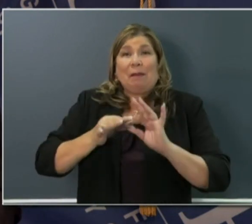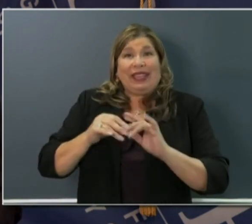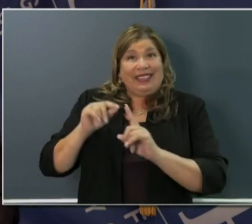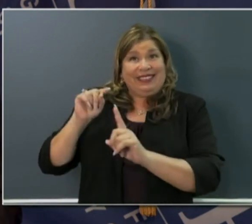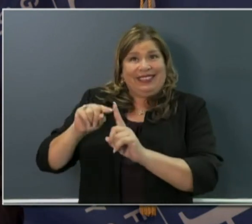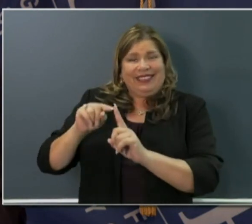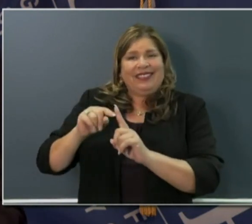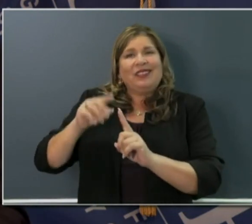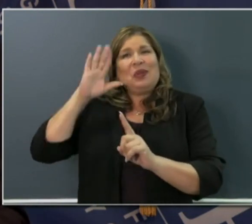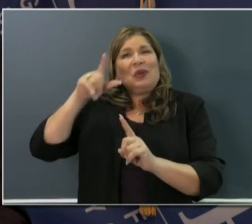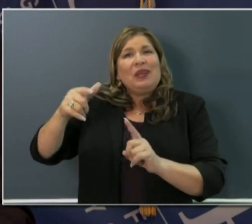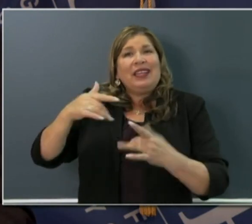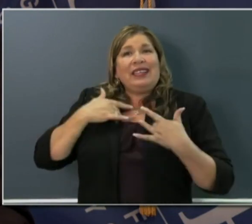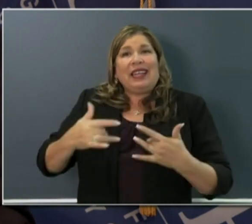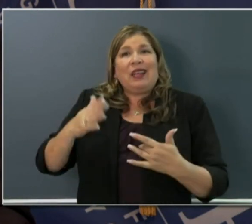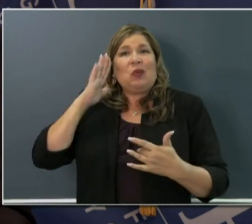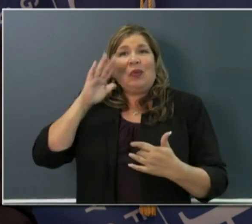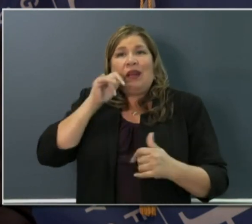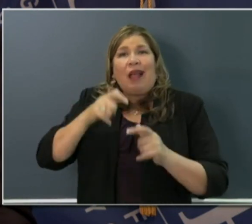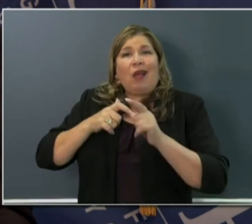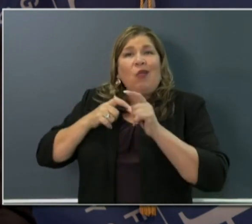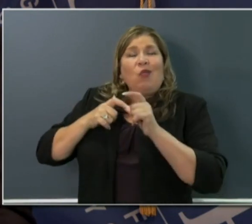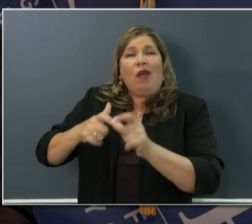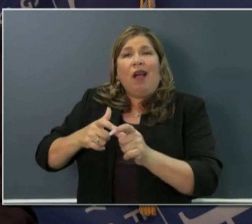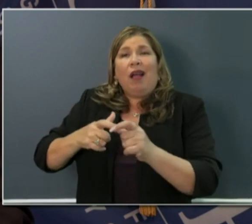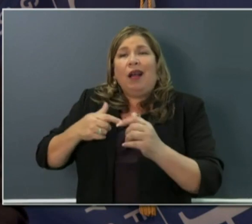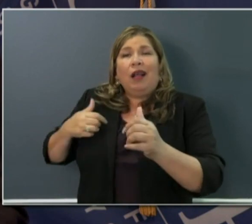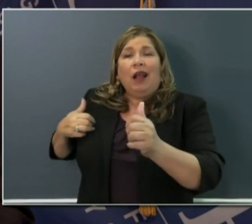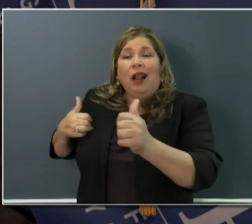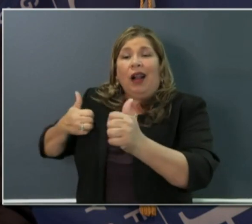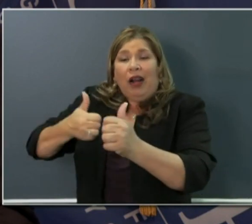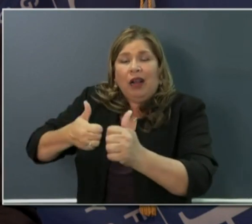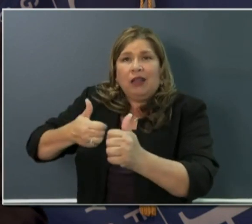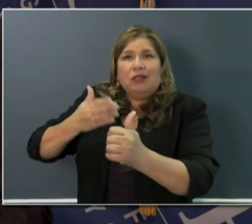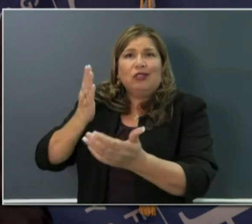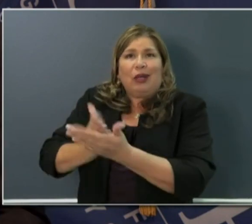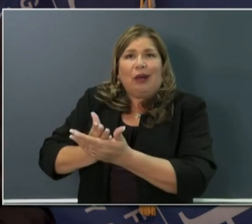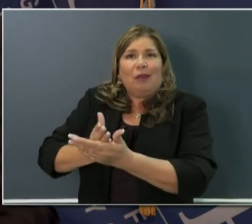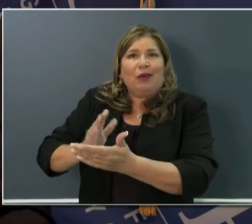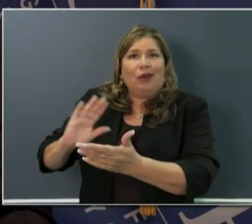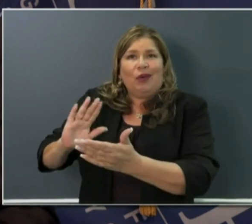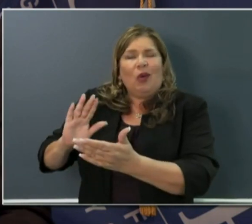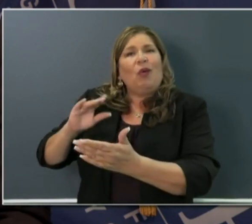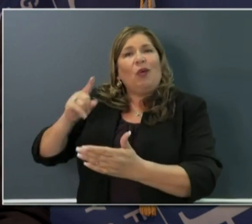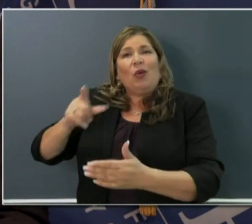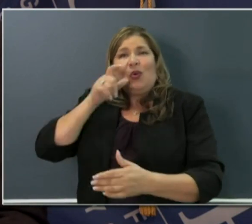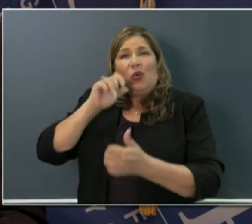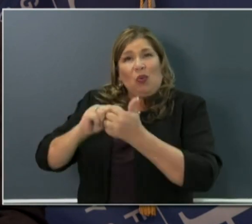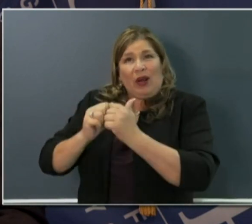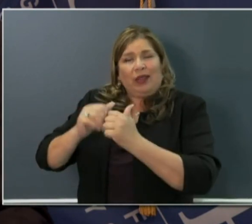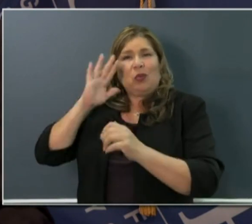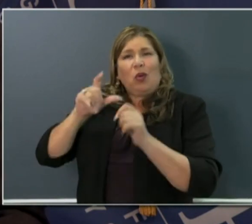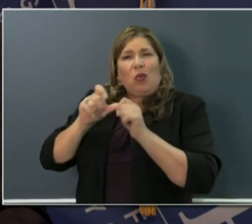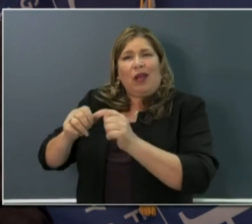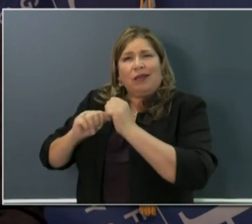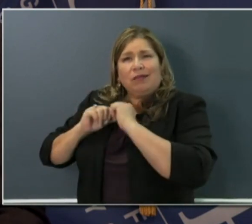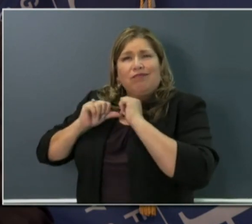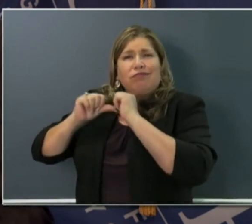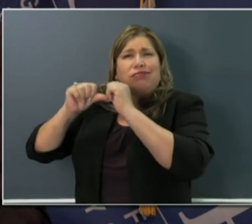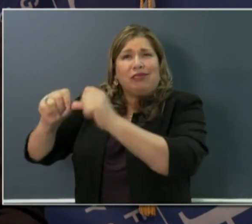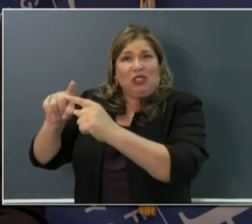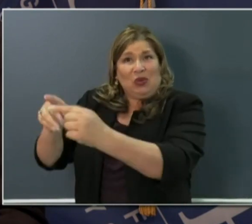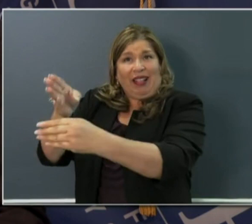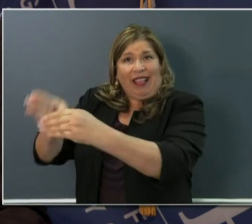run the 90-yard dash on these stay-at-home orders, on home isolation. We can bend the curve. We